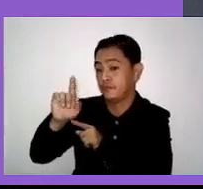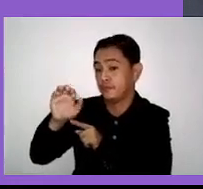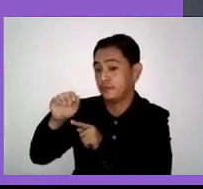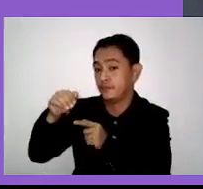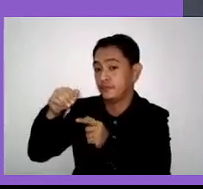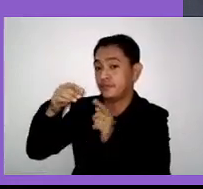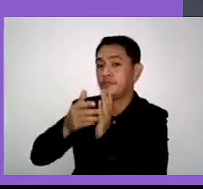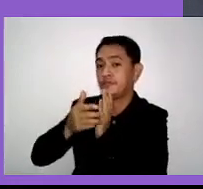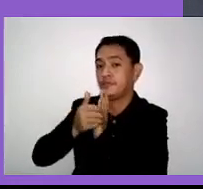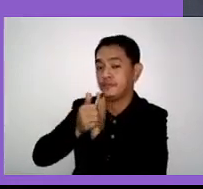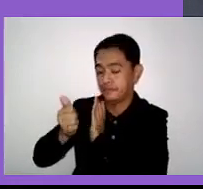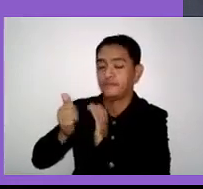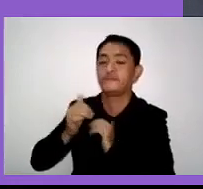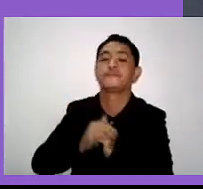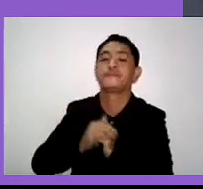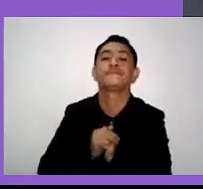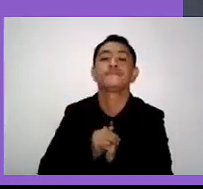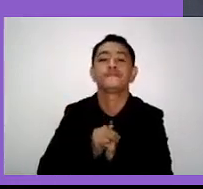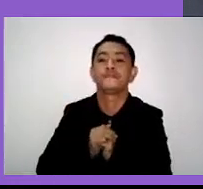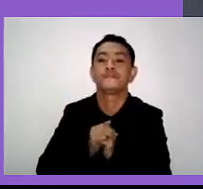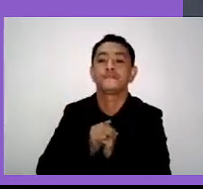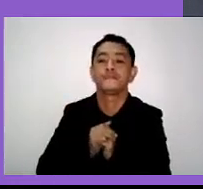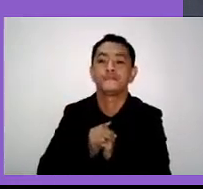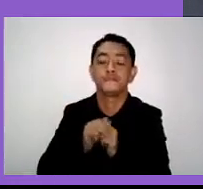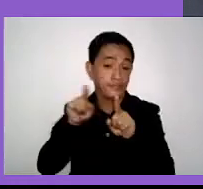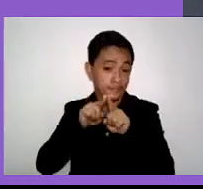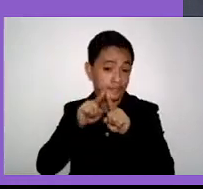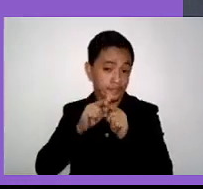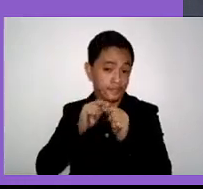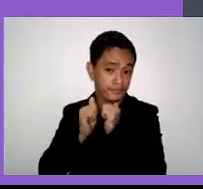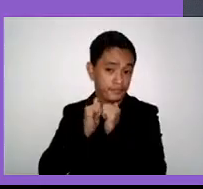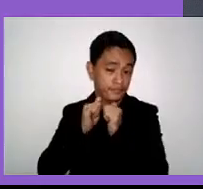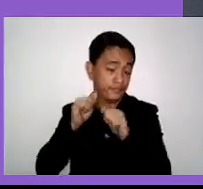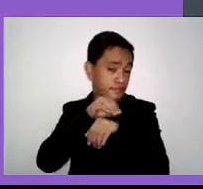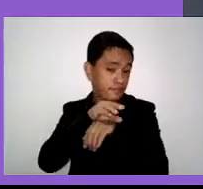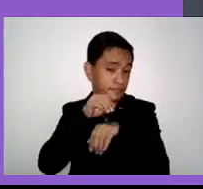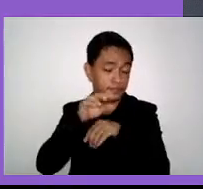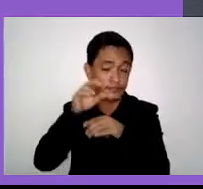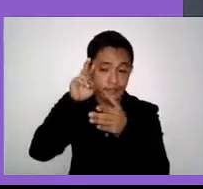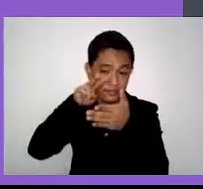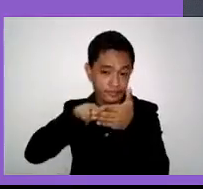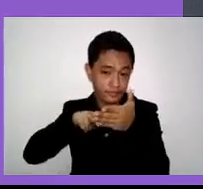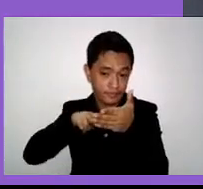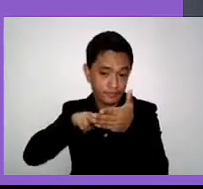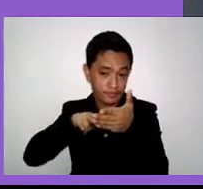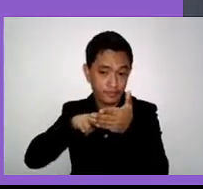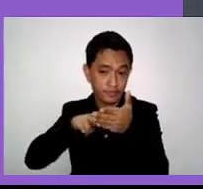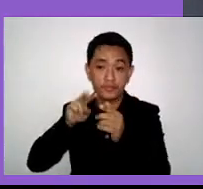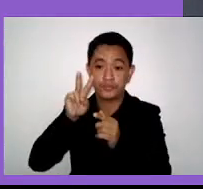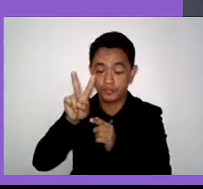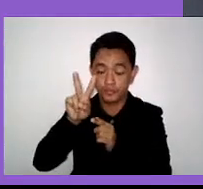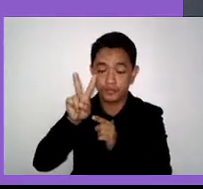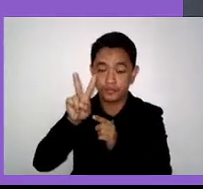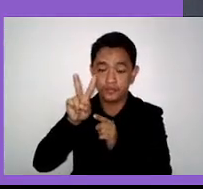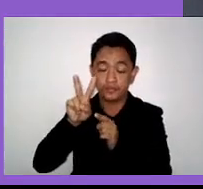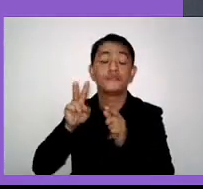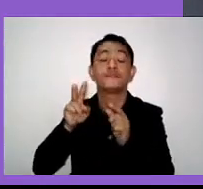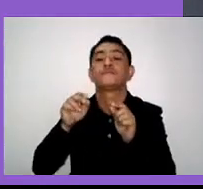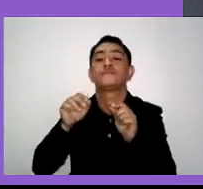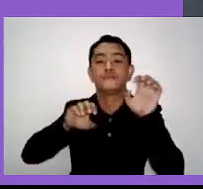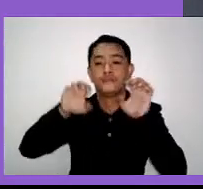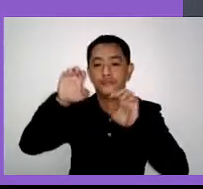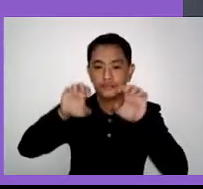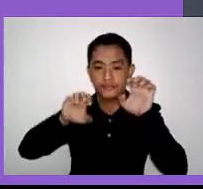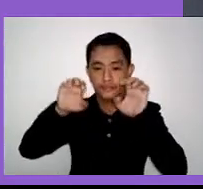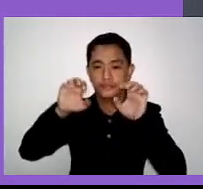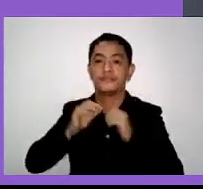As preparation for the meaning aspect of reading, we will have two short exercises. Please read the